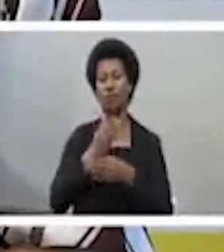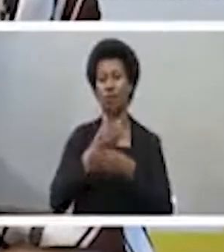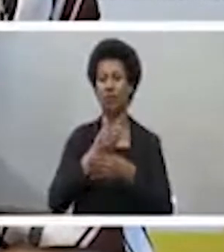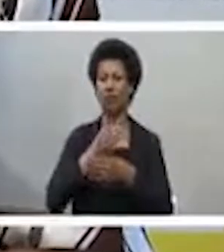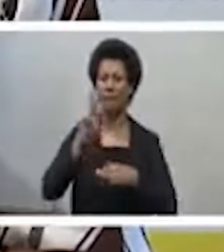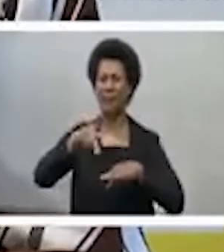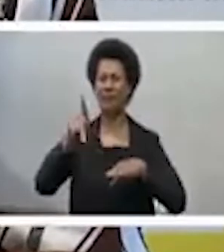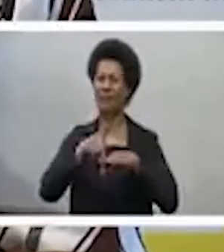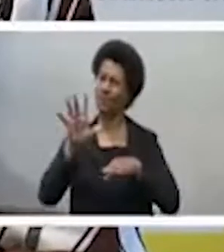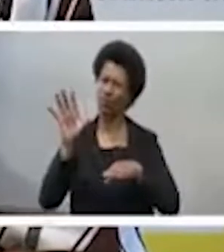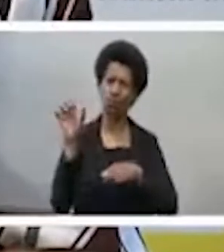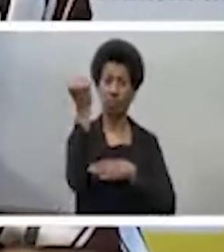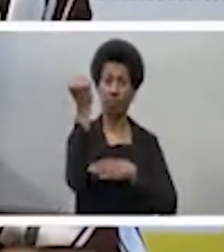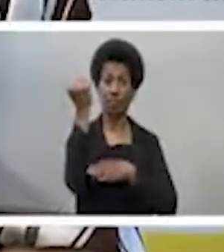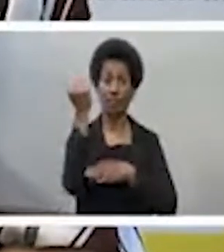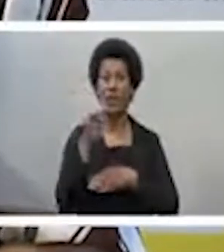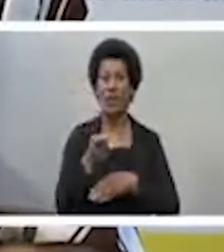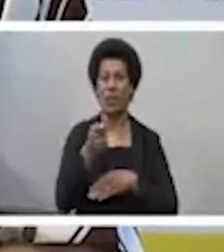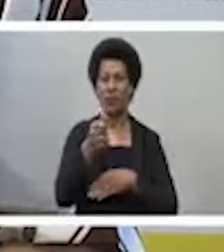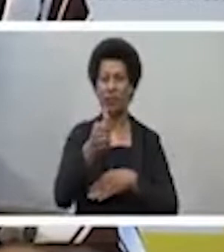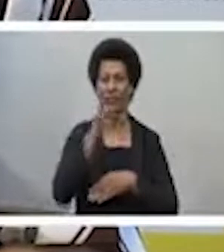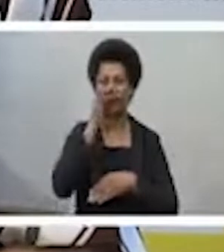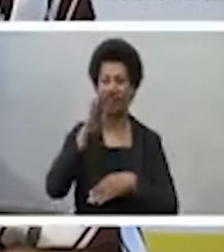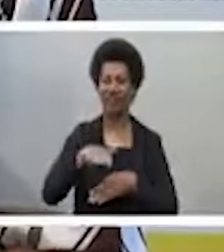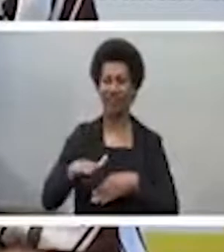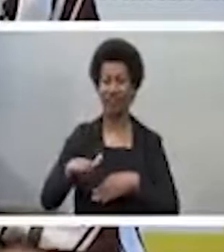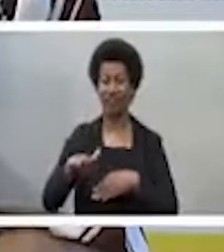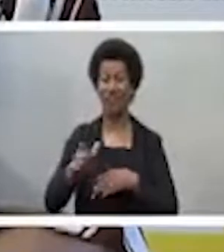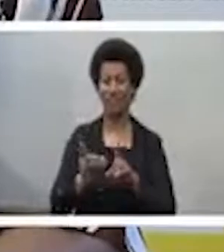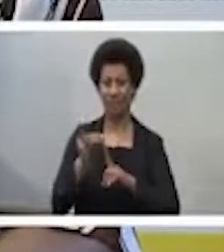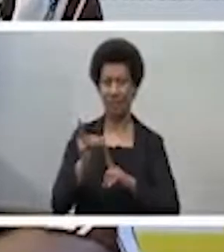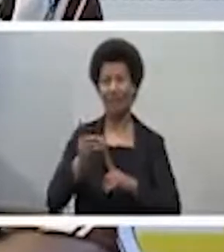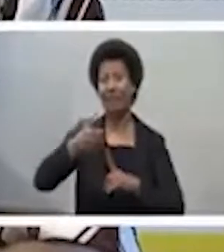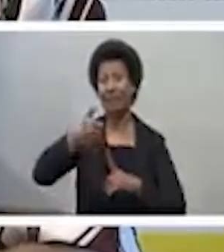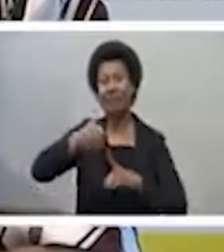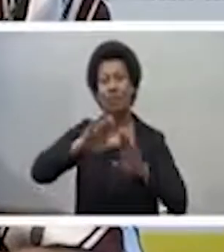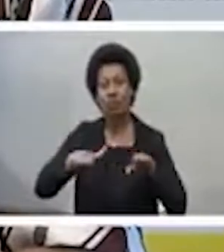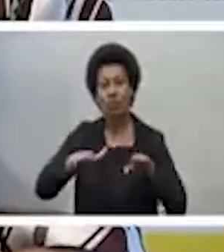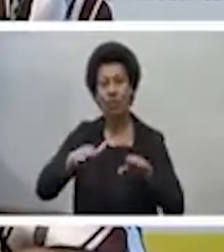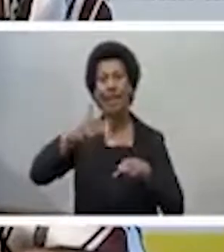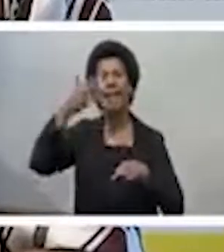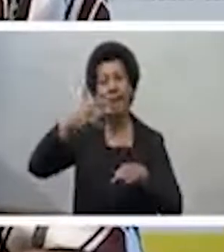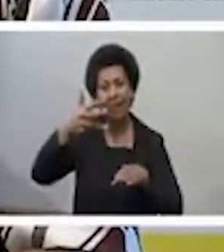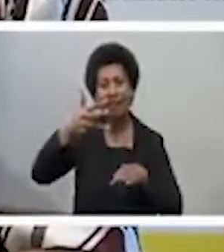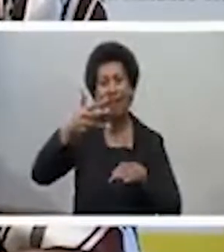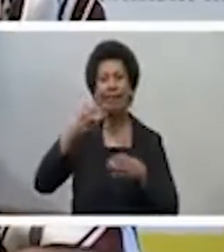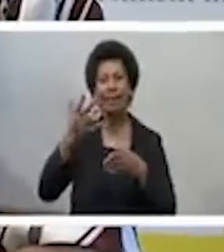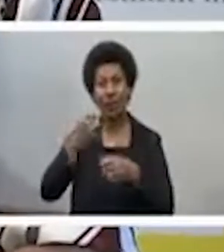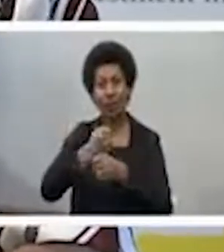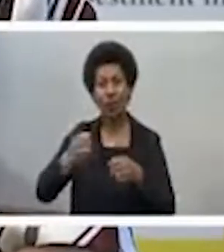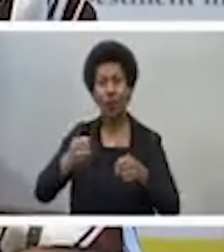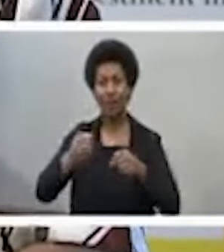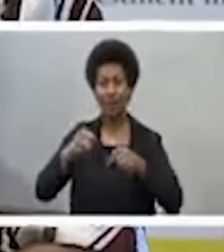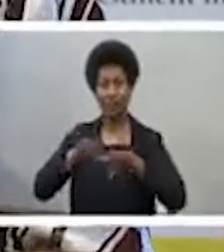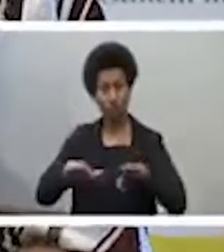childhood development. I have 6 children, 19 grandchildren, and very recently became a